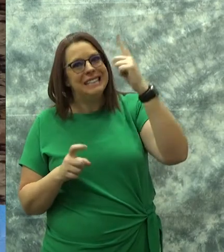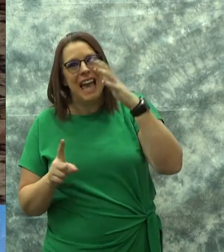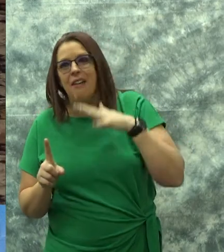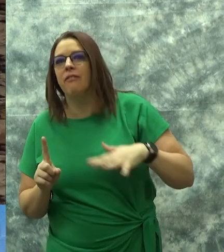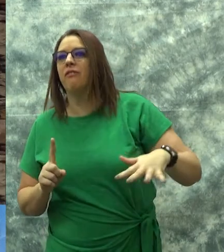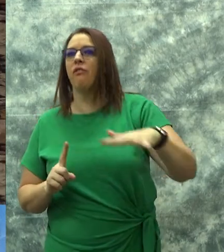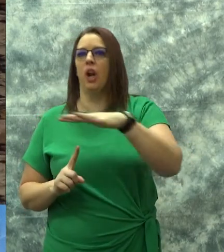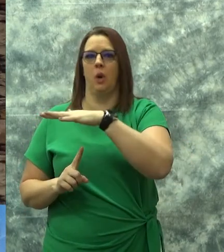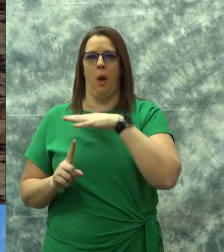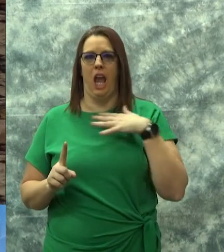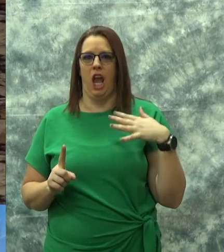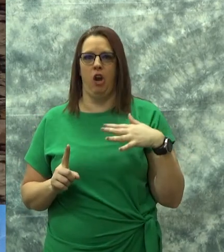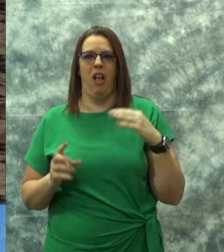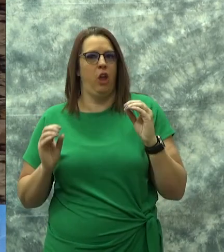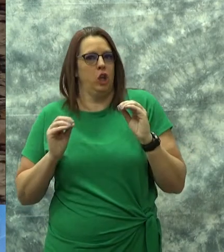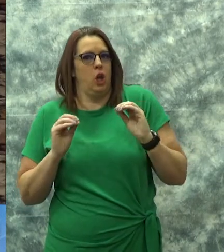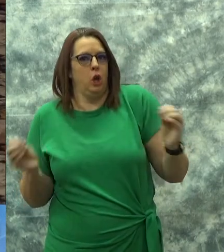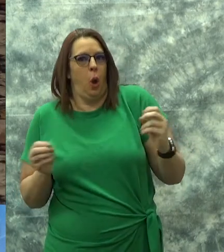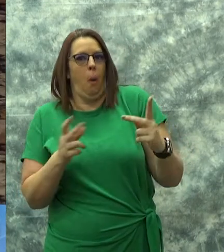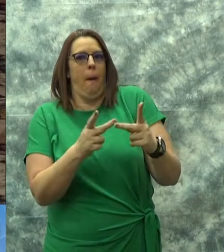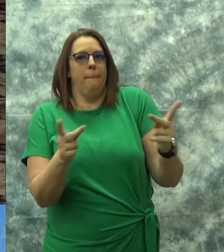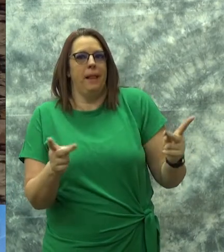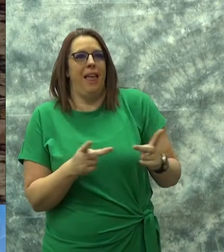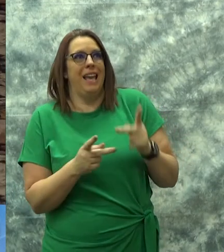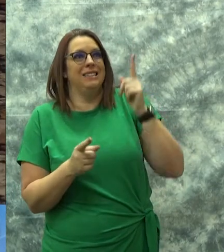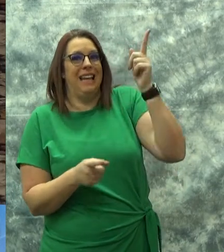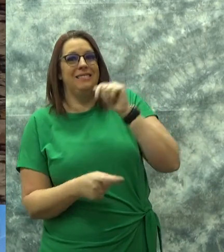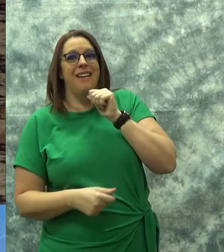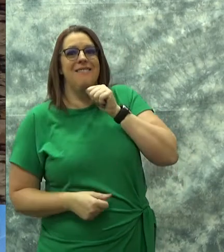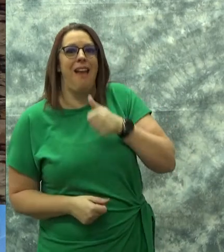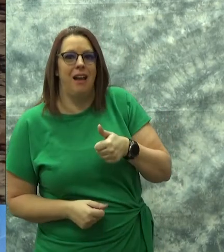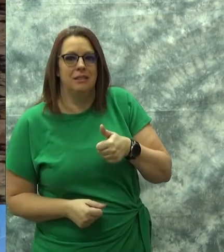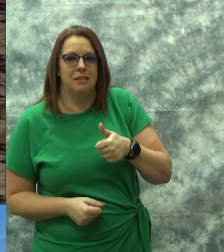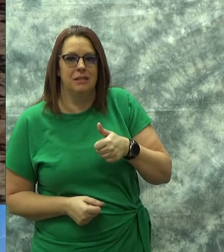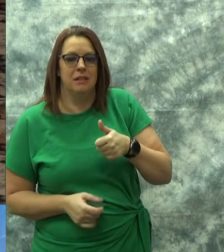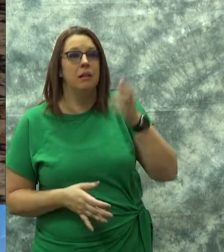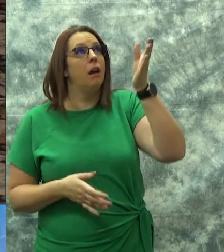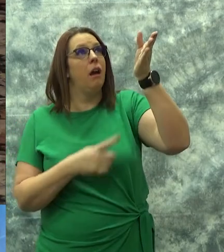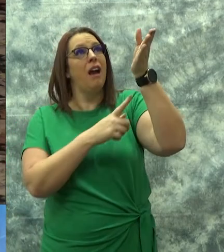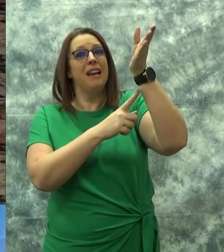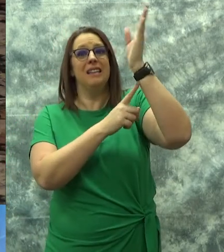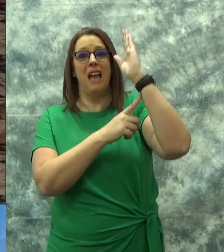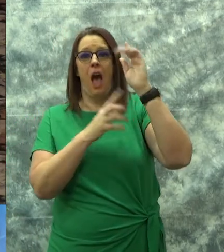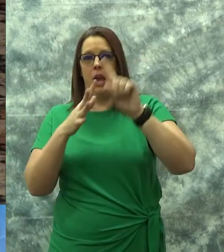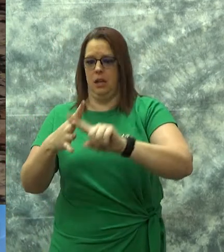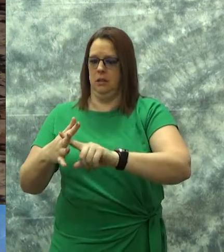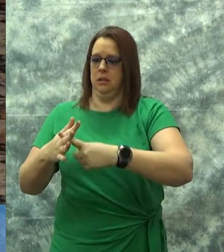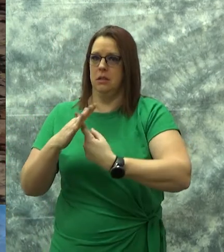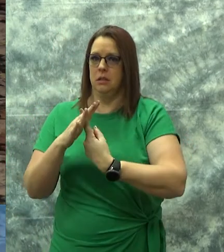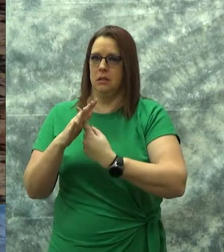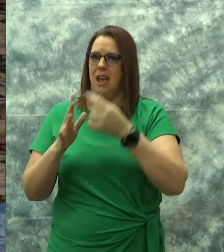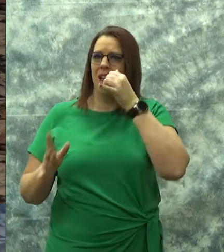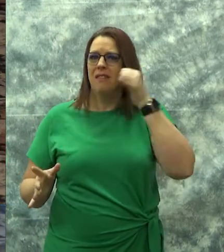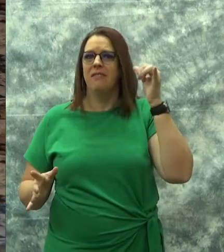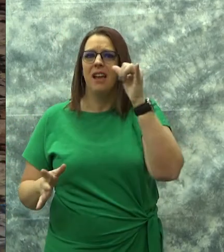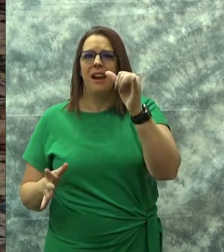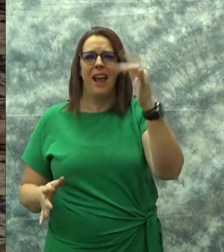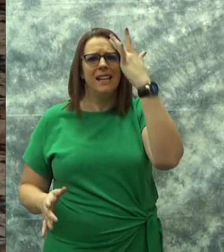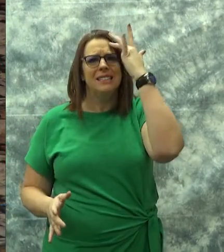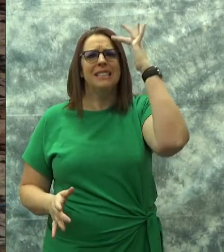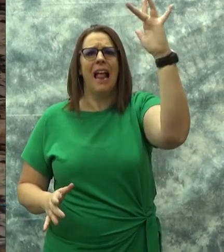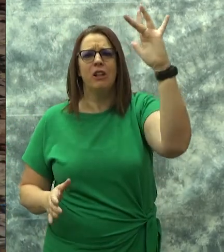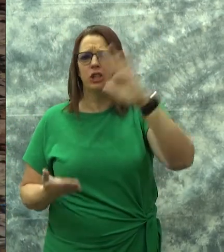present. There's absolutely no place where God is not. God is source, infinite